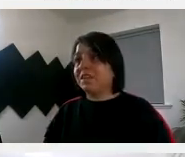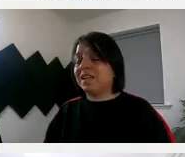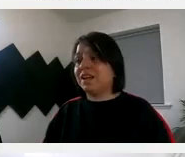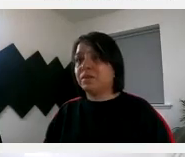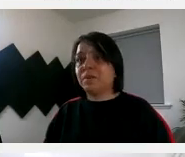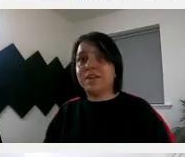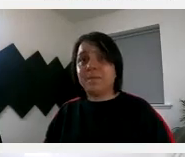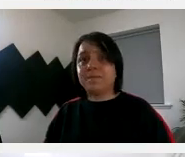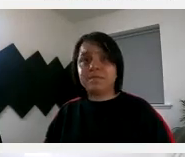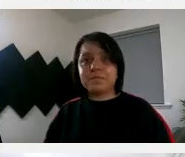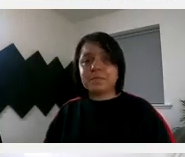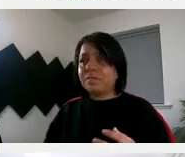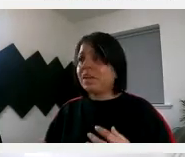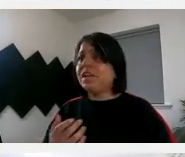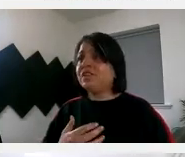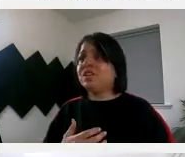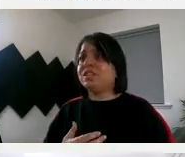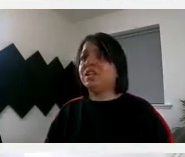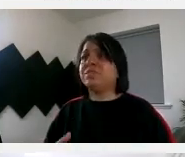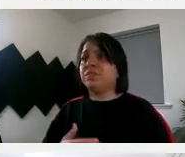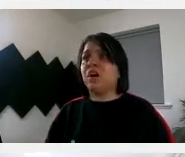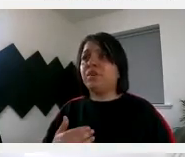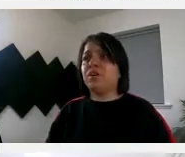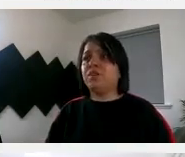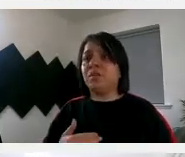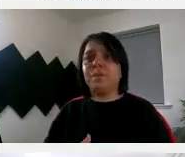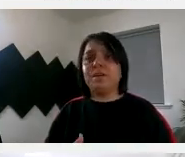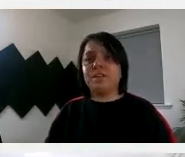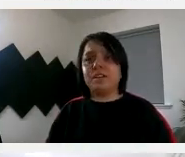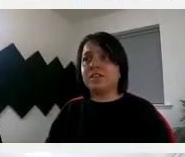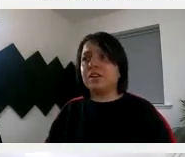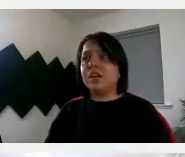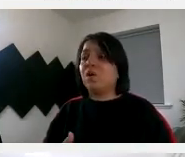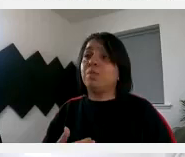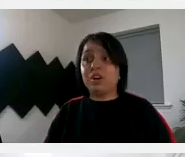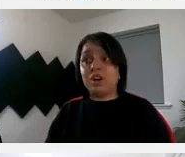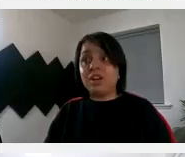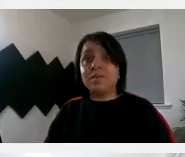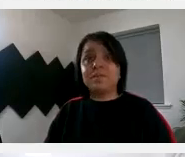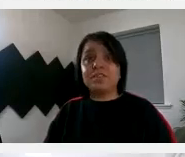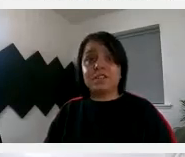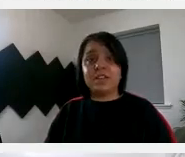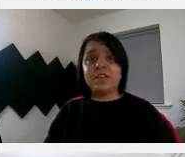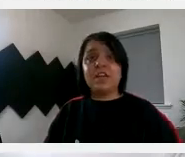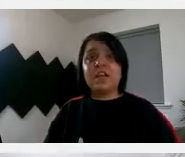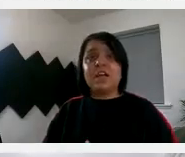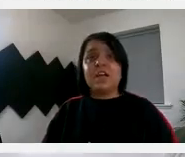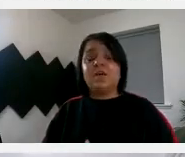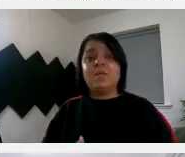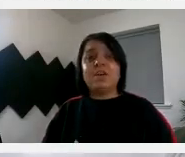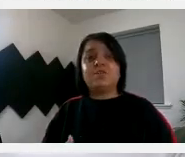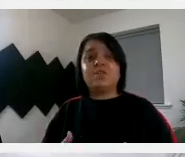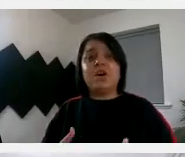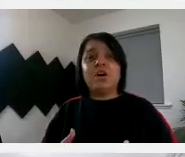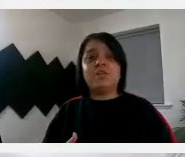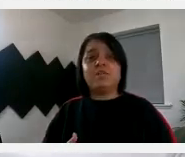biggest language spoken here. Next you can see is Punjabi, Urdu and Bangladesh, or Bengali, shall I say.